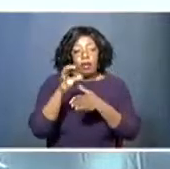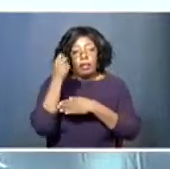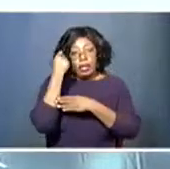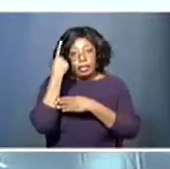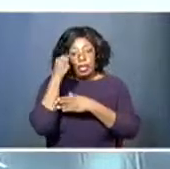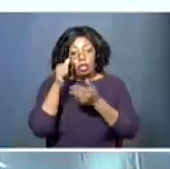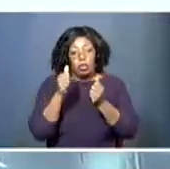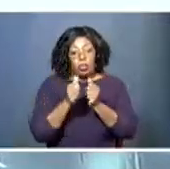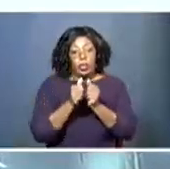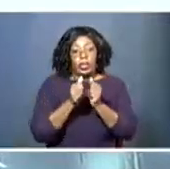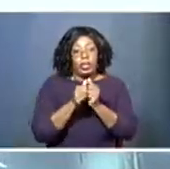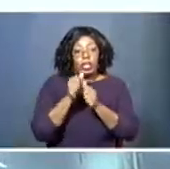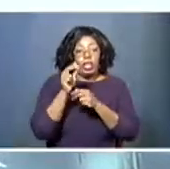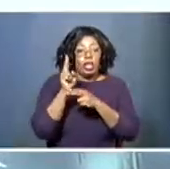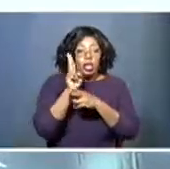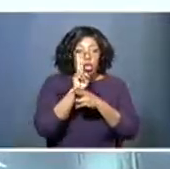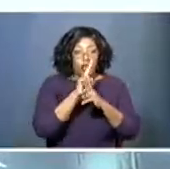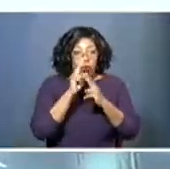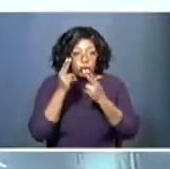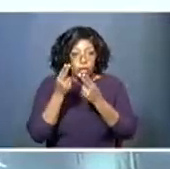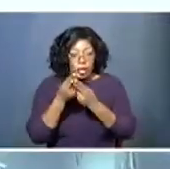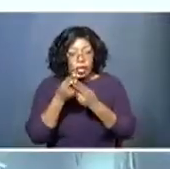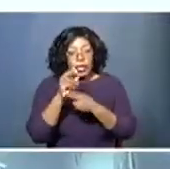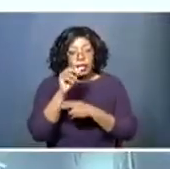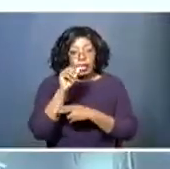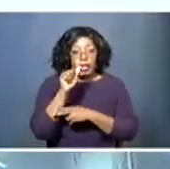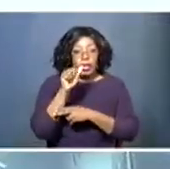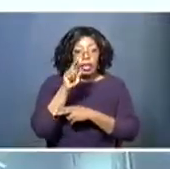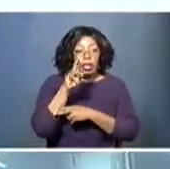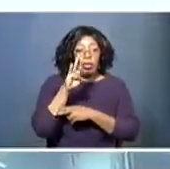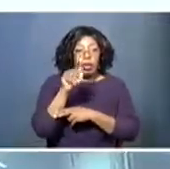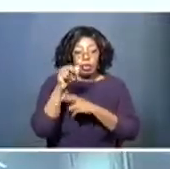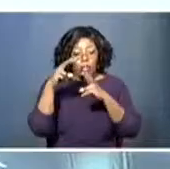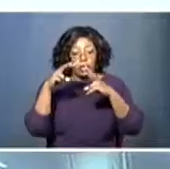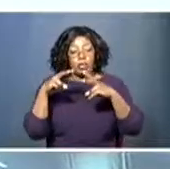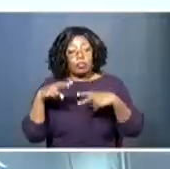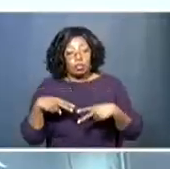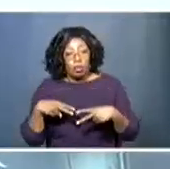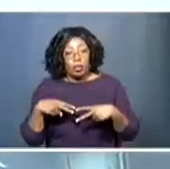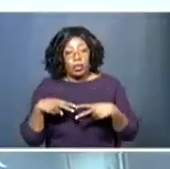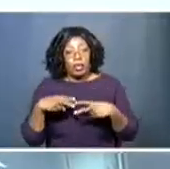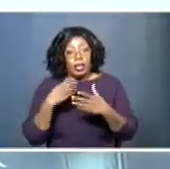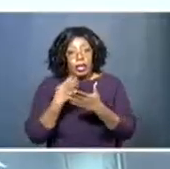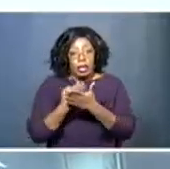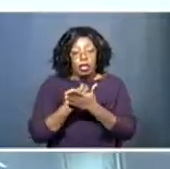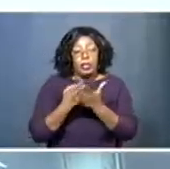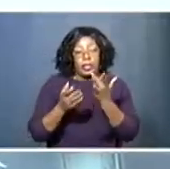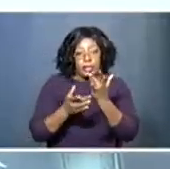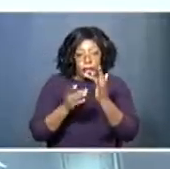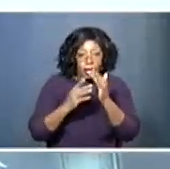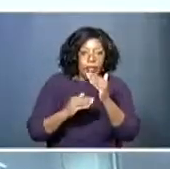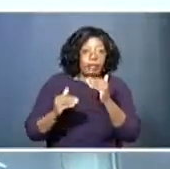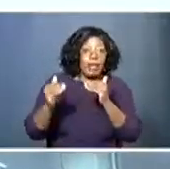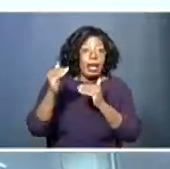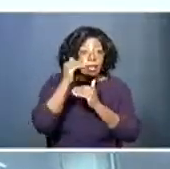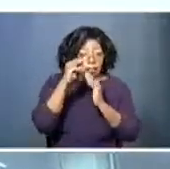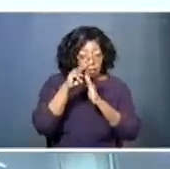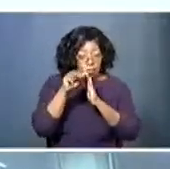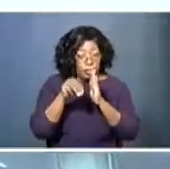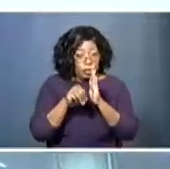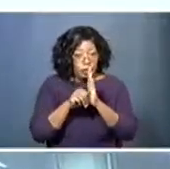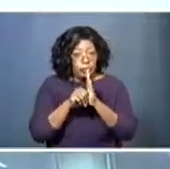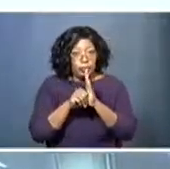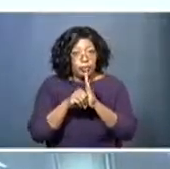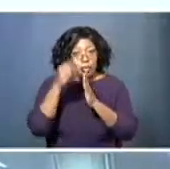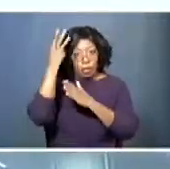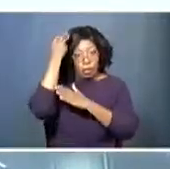with the United Arab Emirates to explore mutual economic and technical advancement. Prime Minister the Honorable Philip Davis